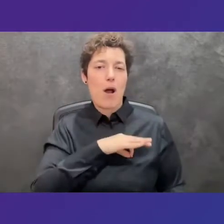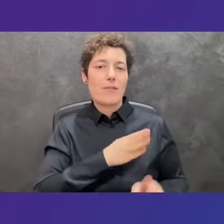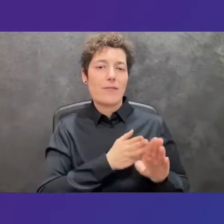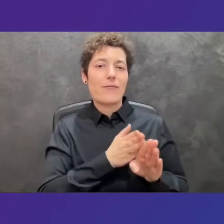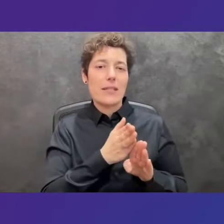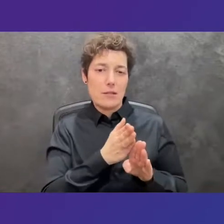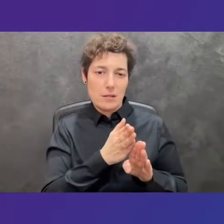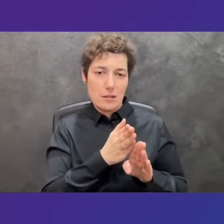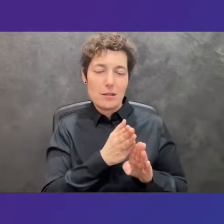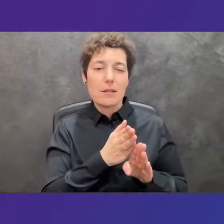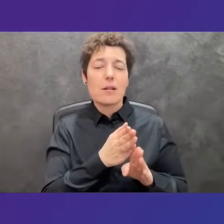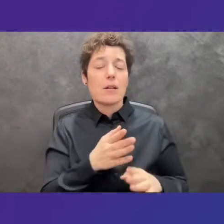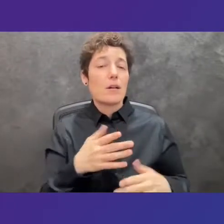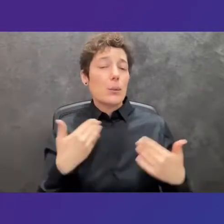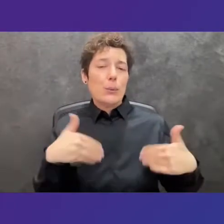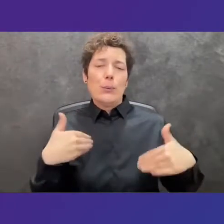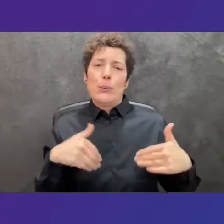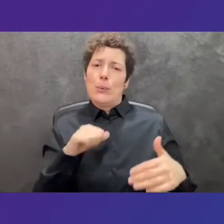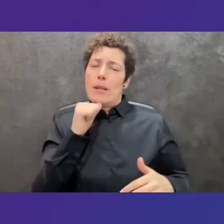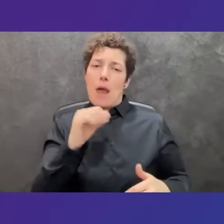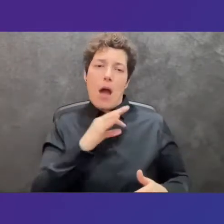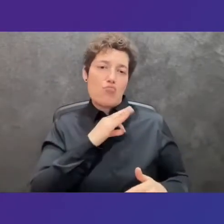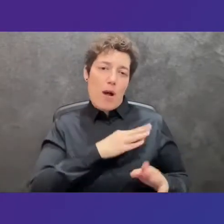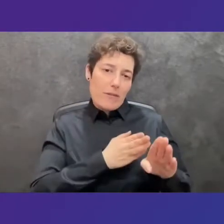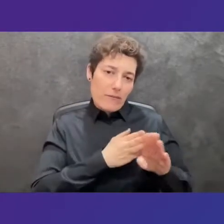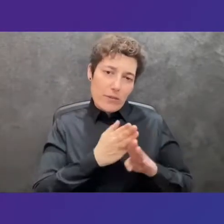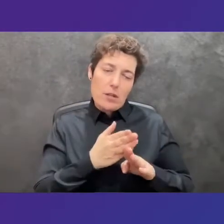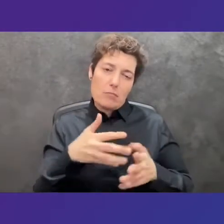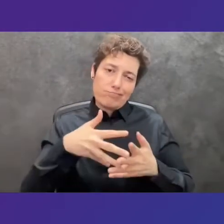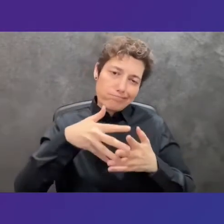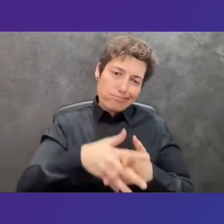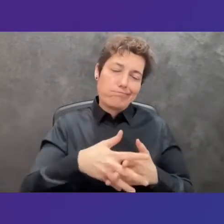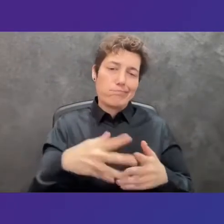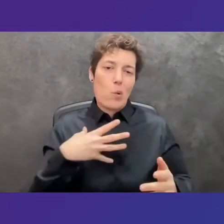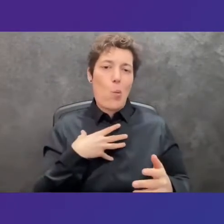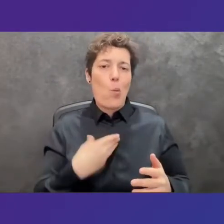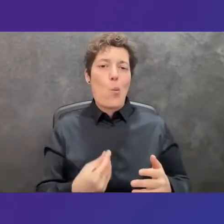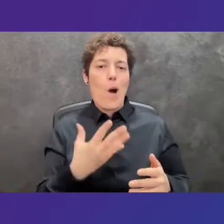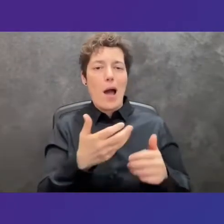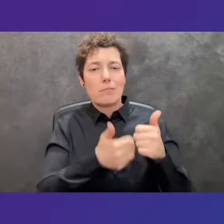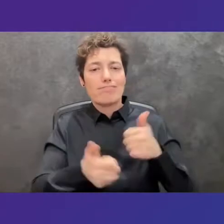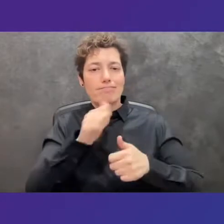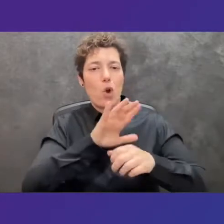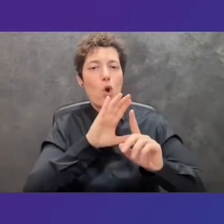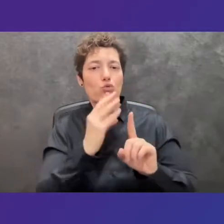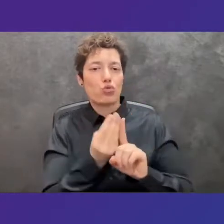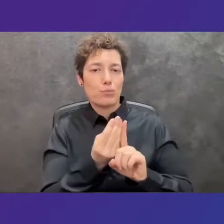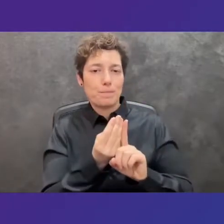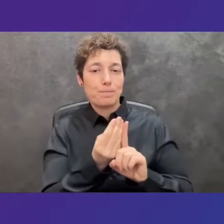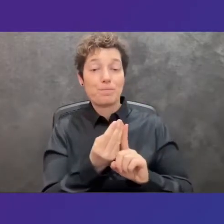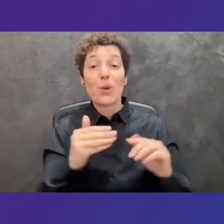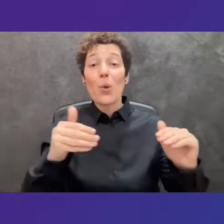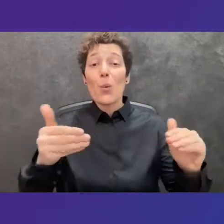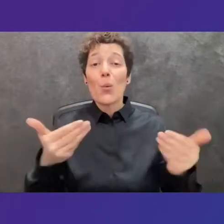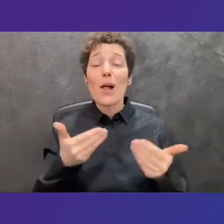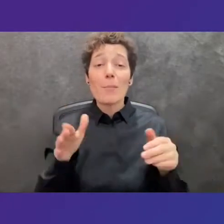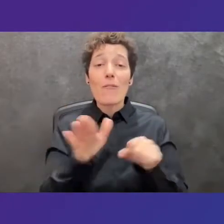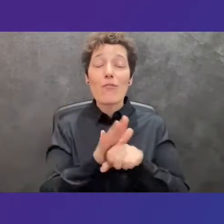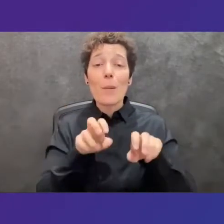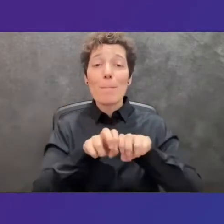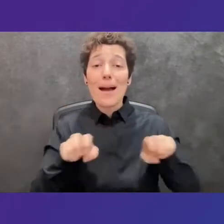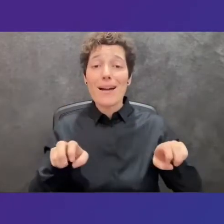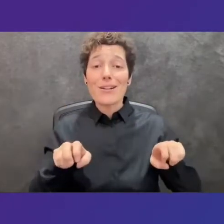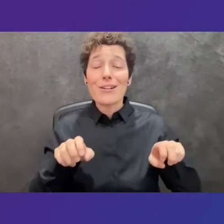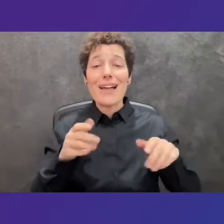so insidiously entrenched in white supremacy culture. Welcome to our full panel,